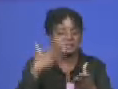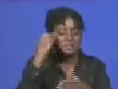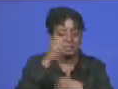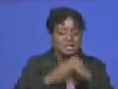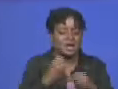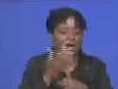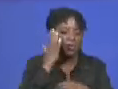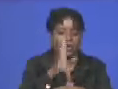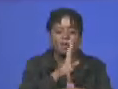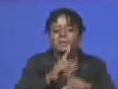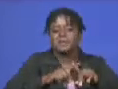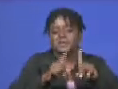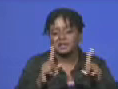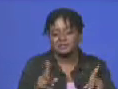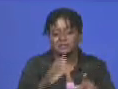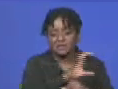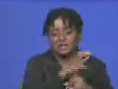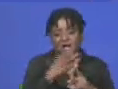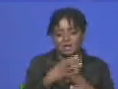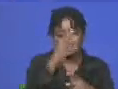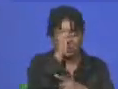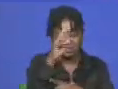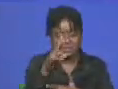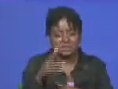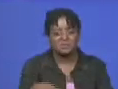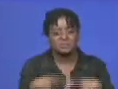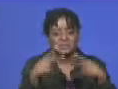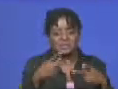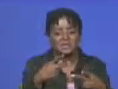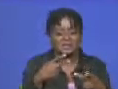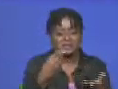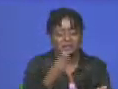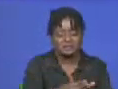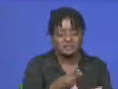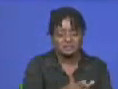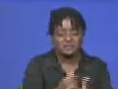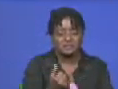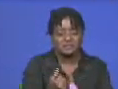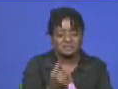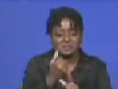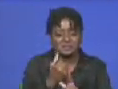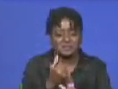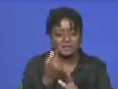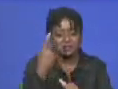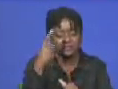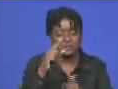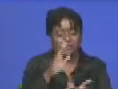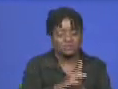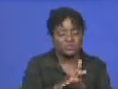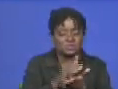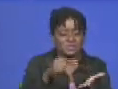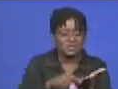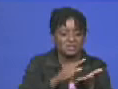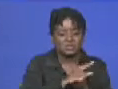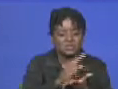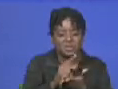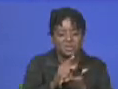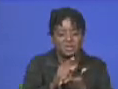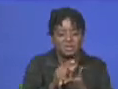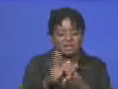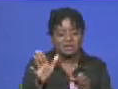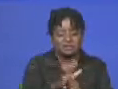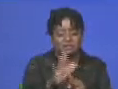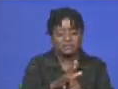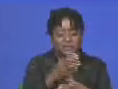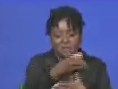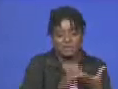Minister the Honorable Lanisha Rowe presented seed funding for the schools this week at a total cost of $350,000. Minister Rowe says